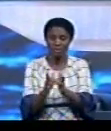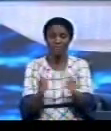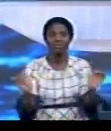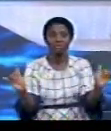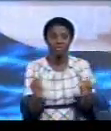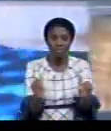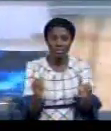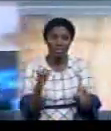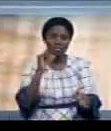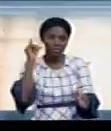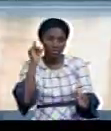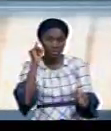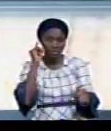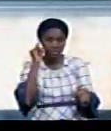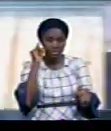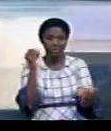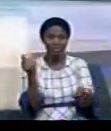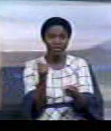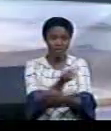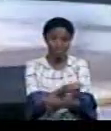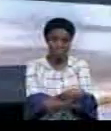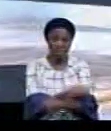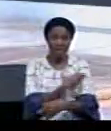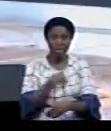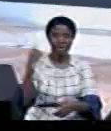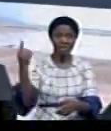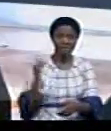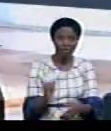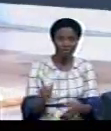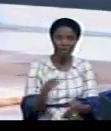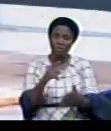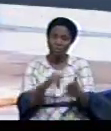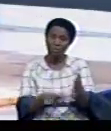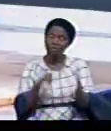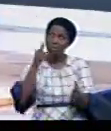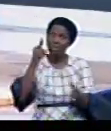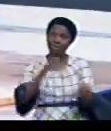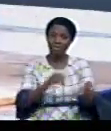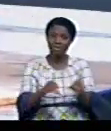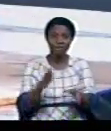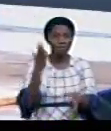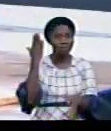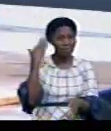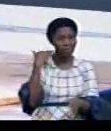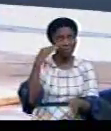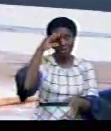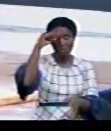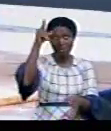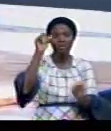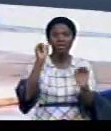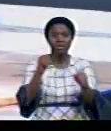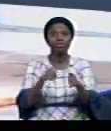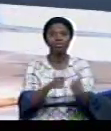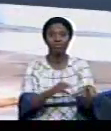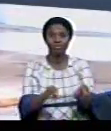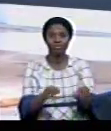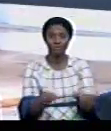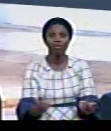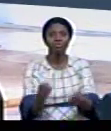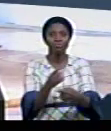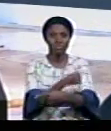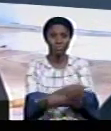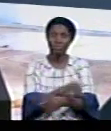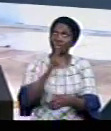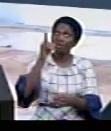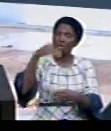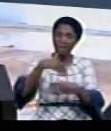and today and forever. And what he did before, he's still able to do today. He maketh my storm